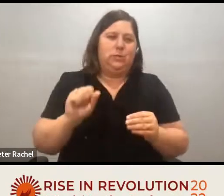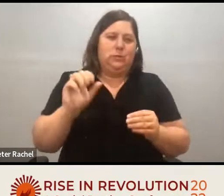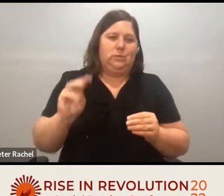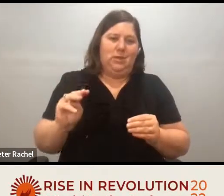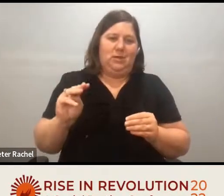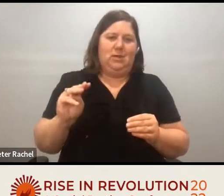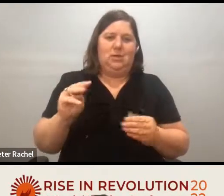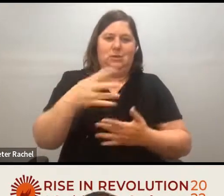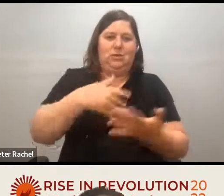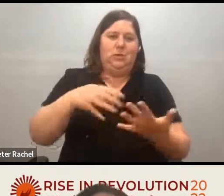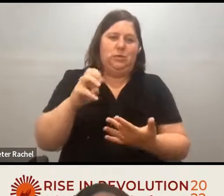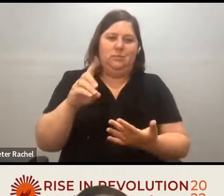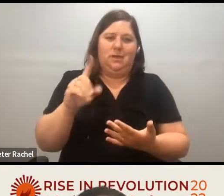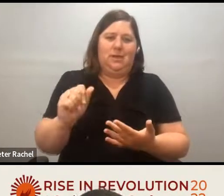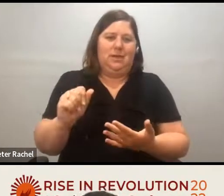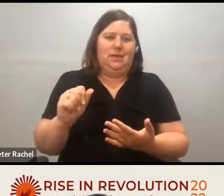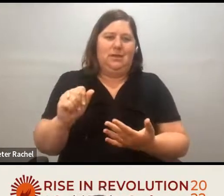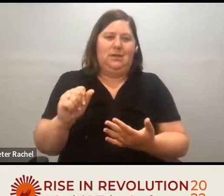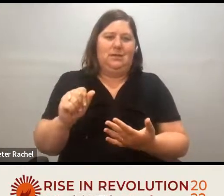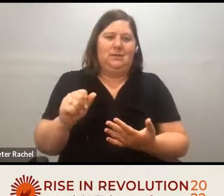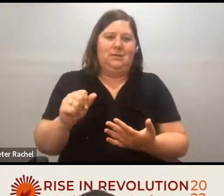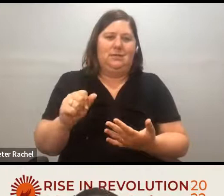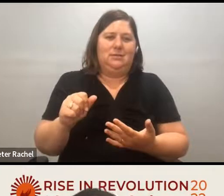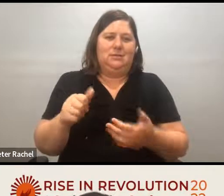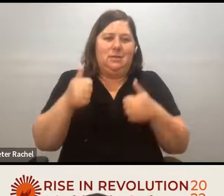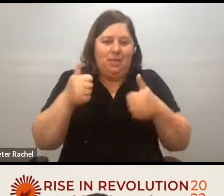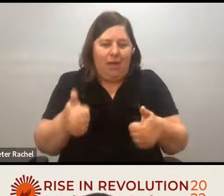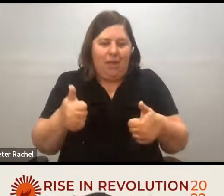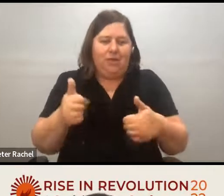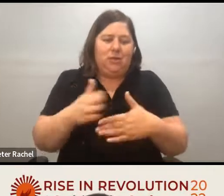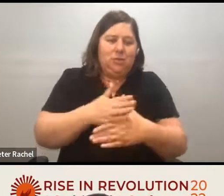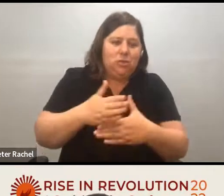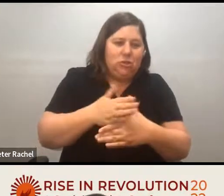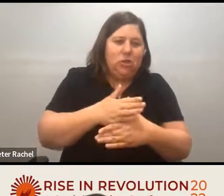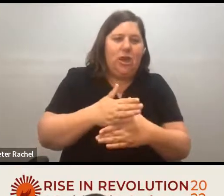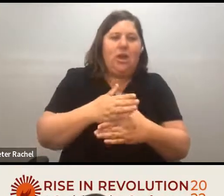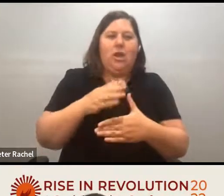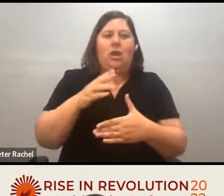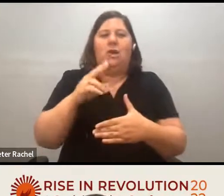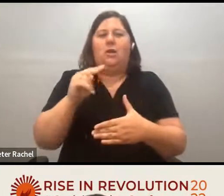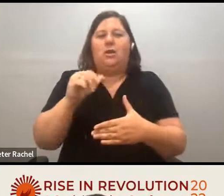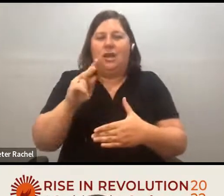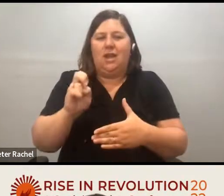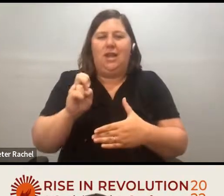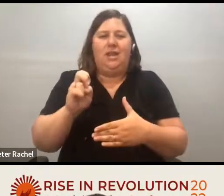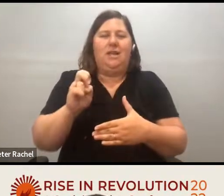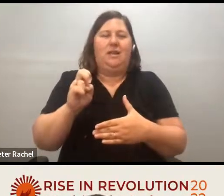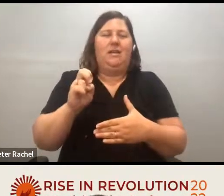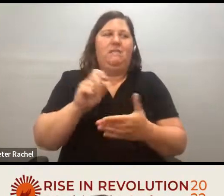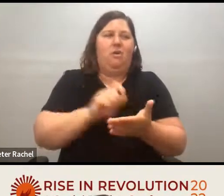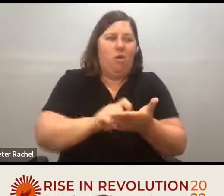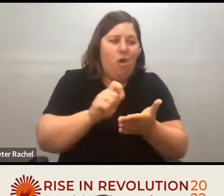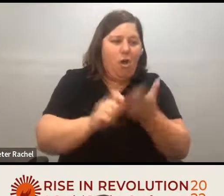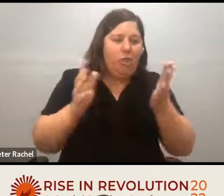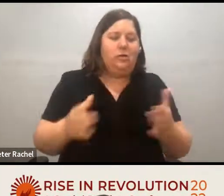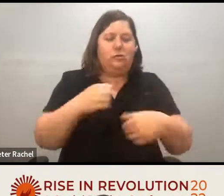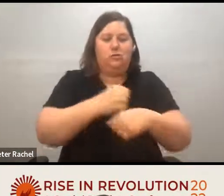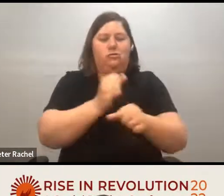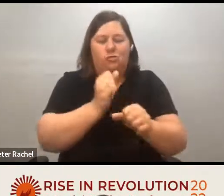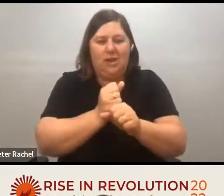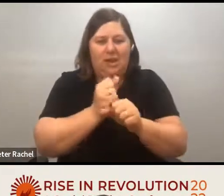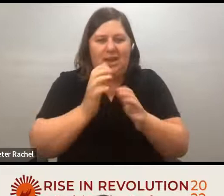know, uplift, like, share Native creators, read Native authors, watch movies by Native people, take